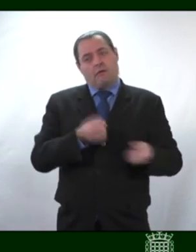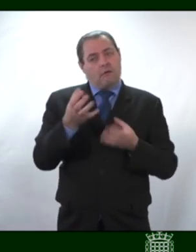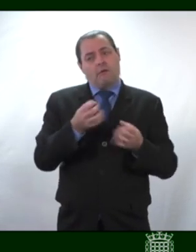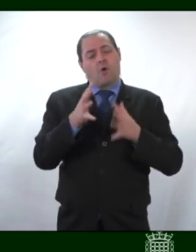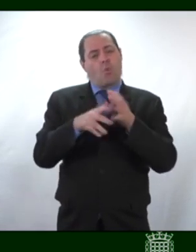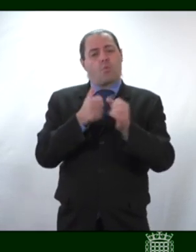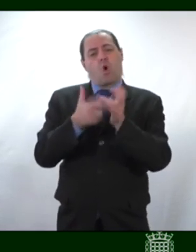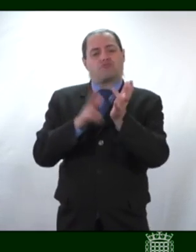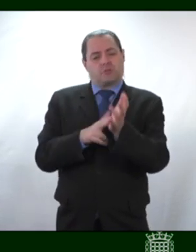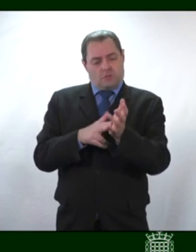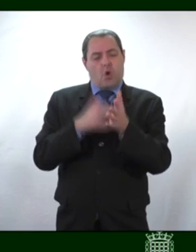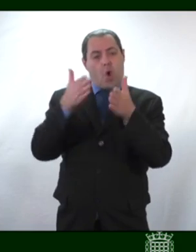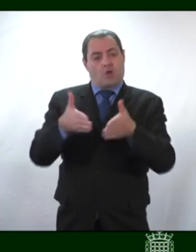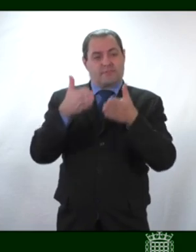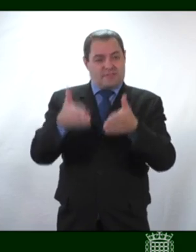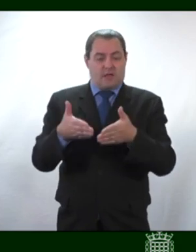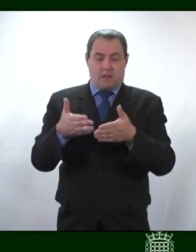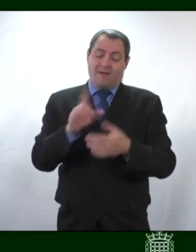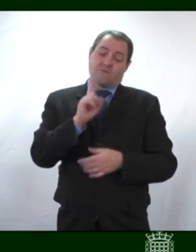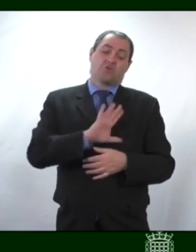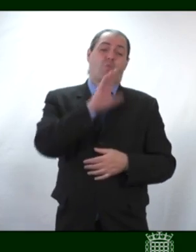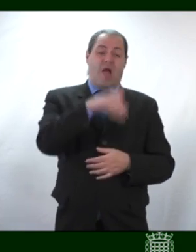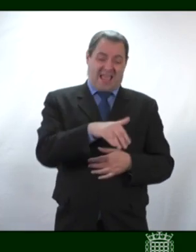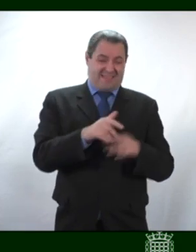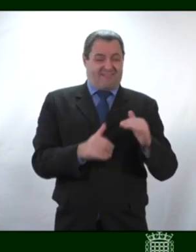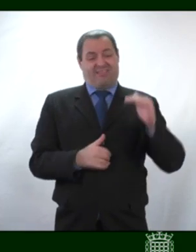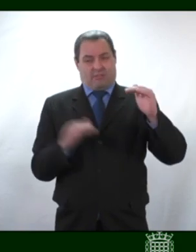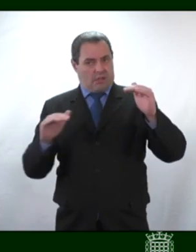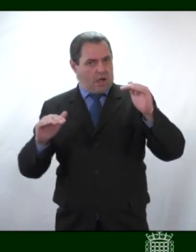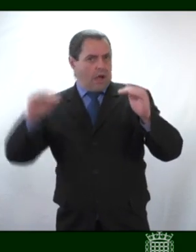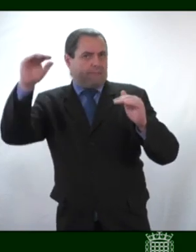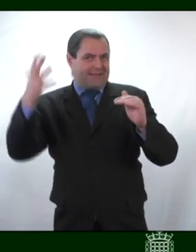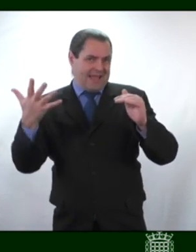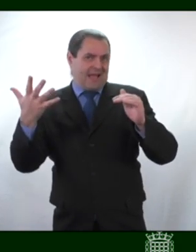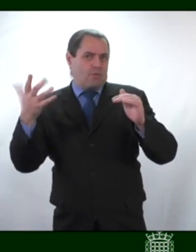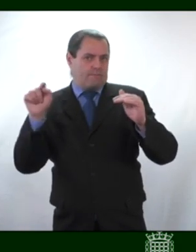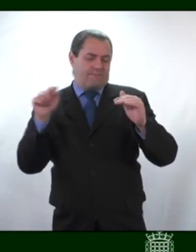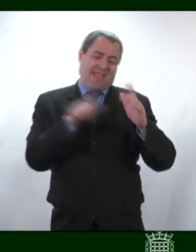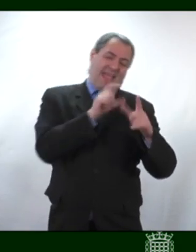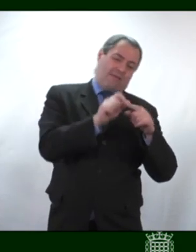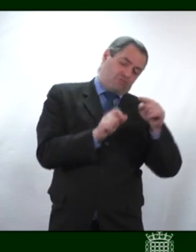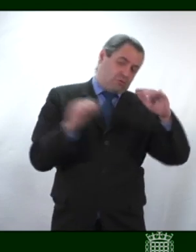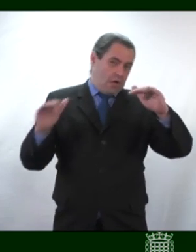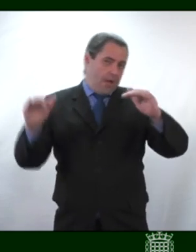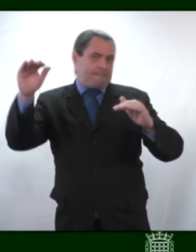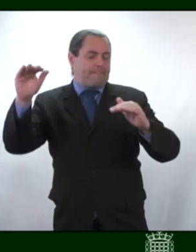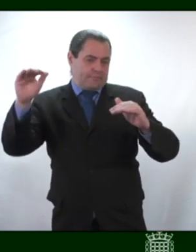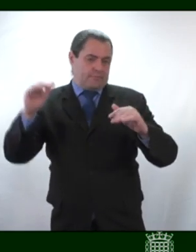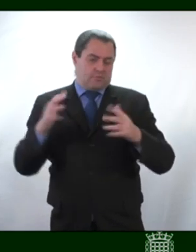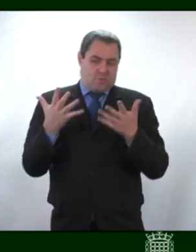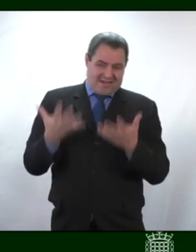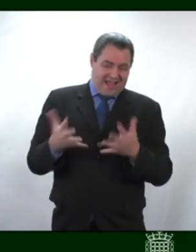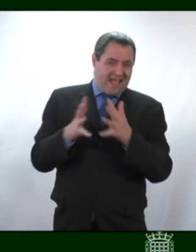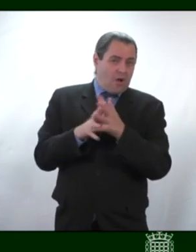now exceeded the peak of the first wave in April. Does my right honourable friend agree with me that any further measures for